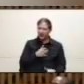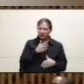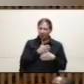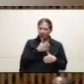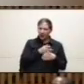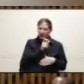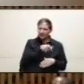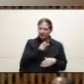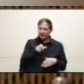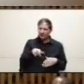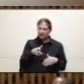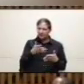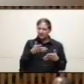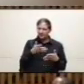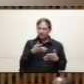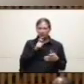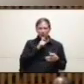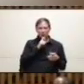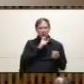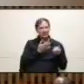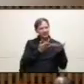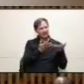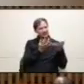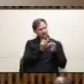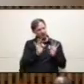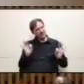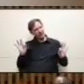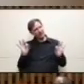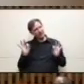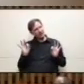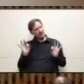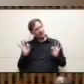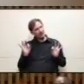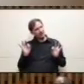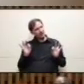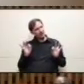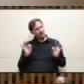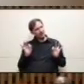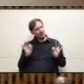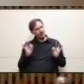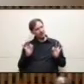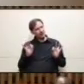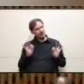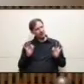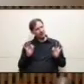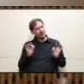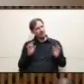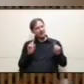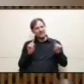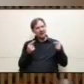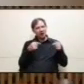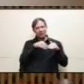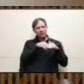workers to use services for free, whereas they don't fall under that category of indigents? I mean, it's a